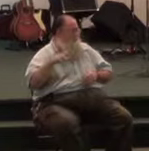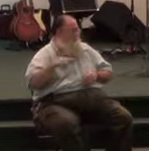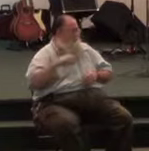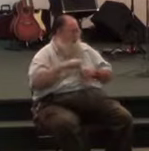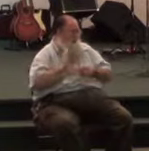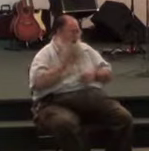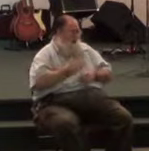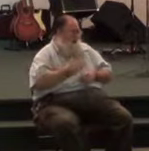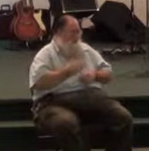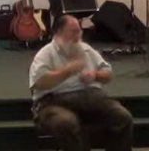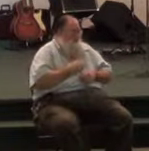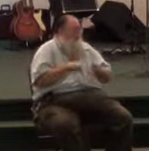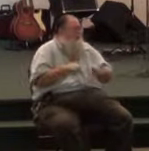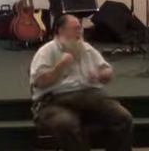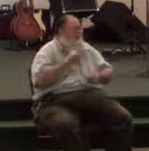an encourager.